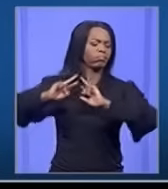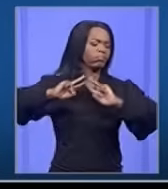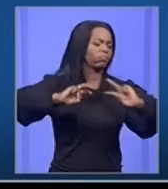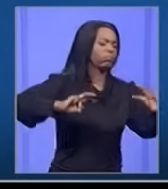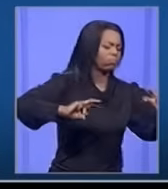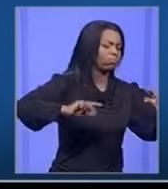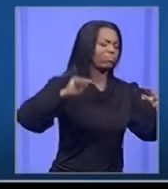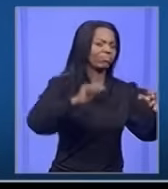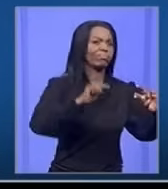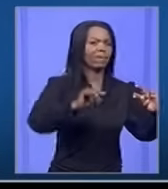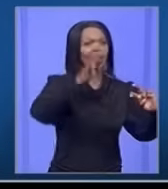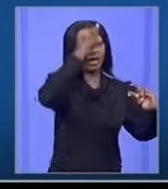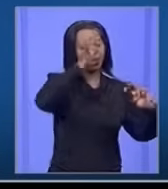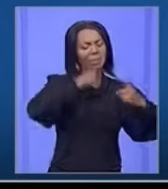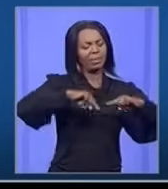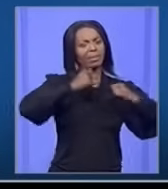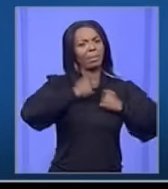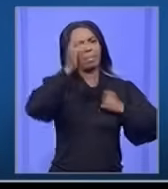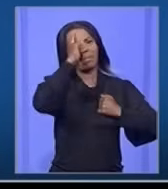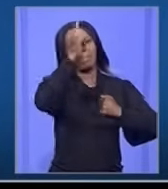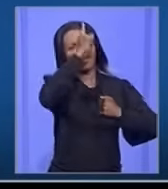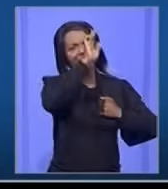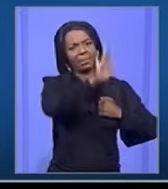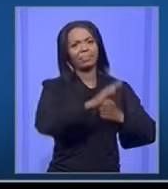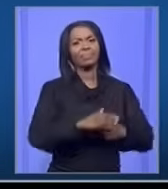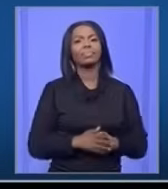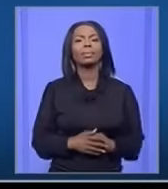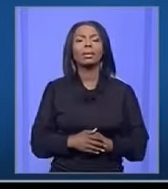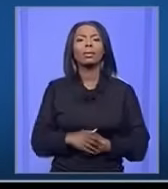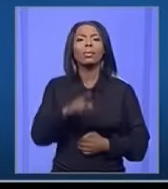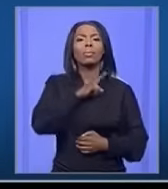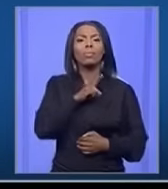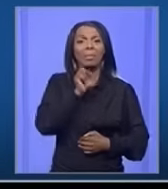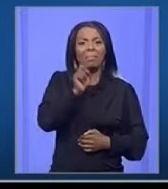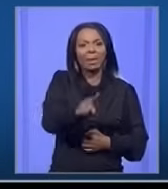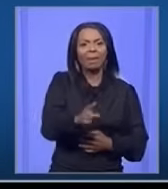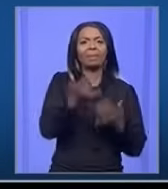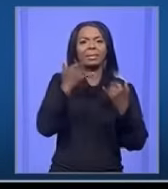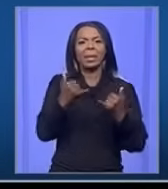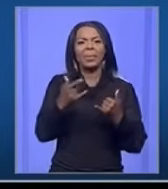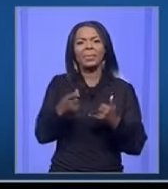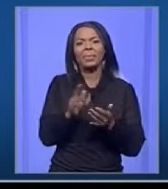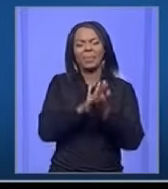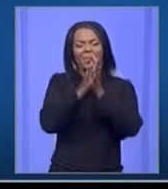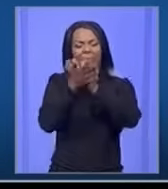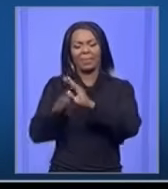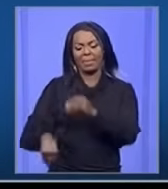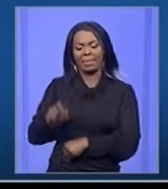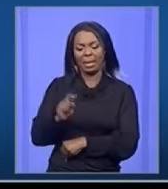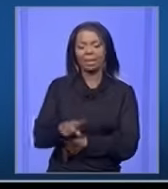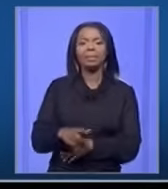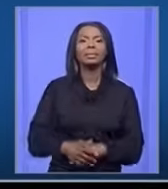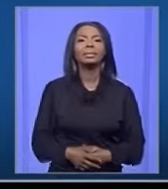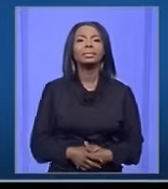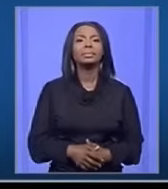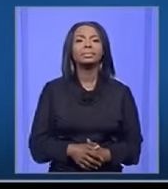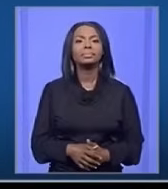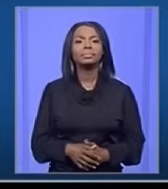ka mmušong wa rena wa batho baso. Taba ya sepitša ke yona e gwahlafatšago naga ya rena.